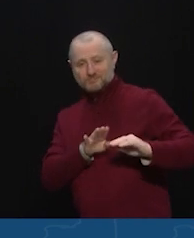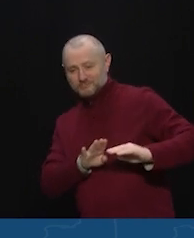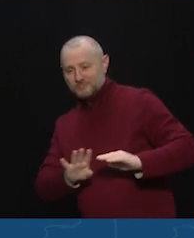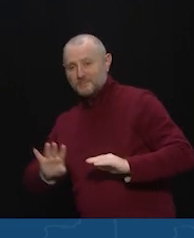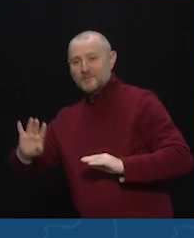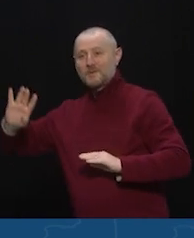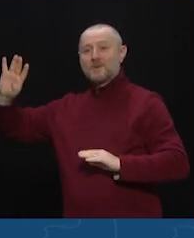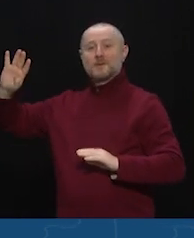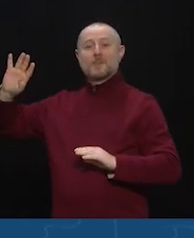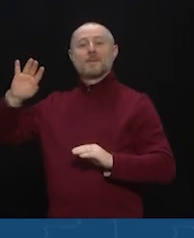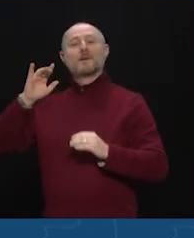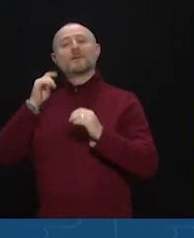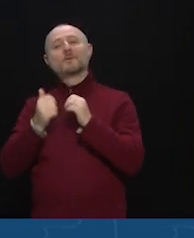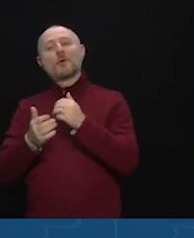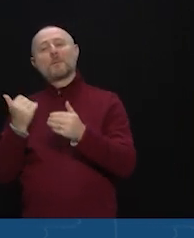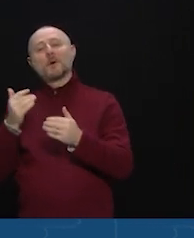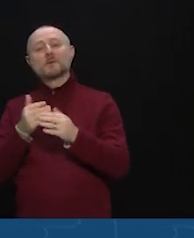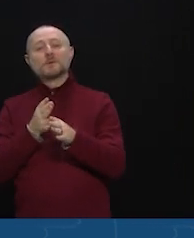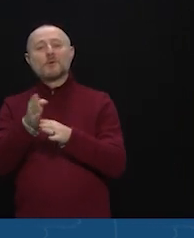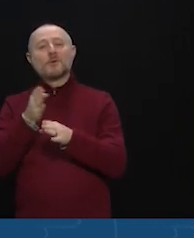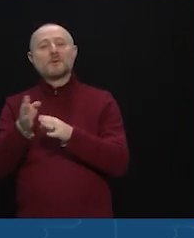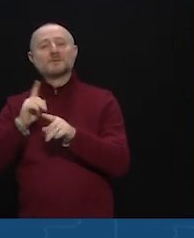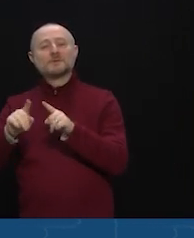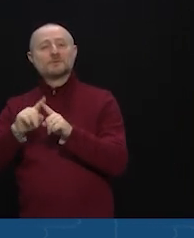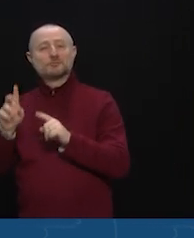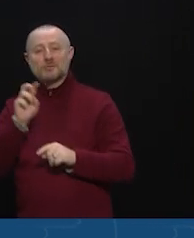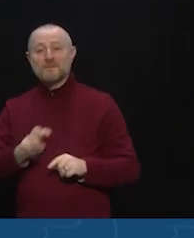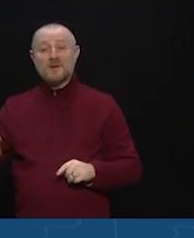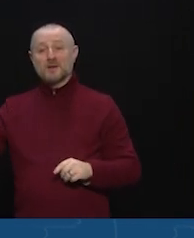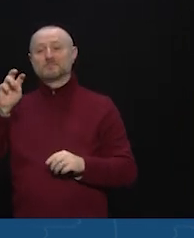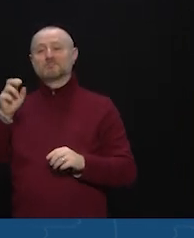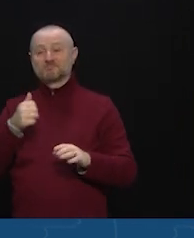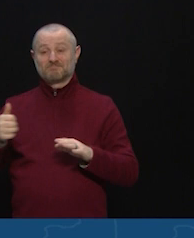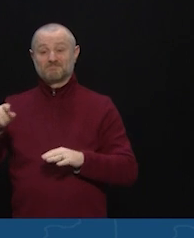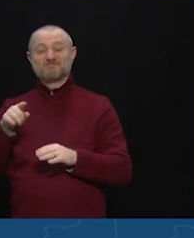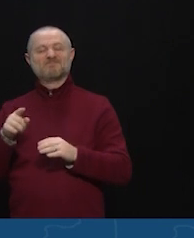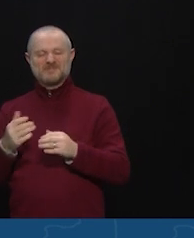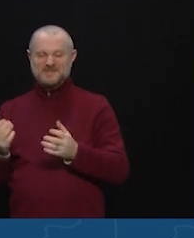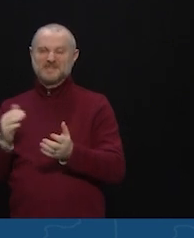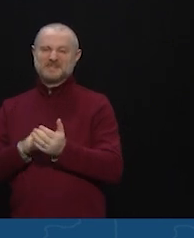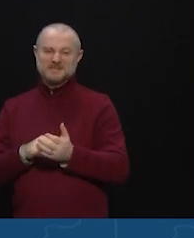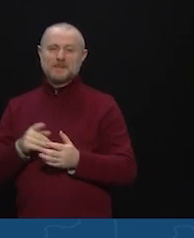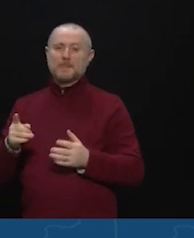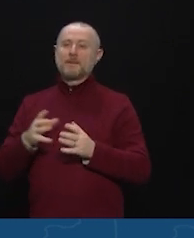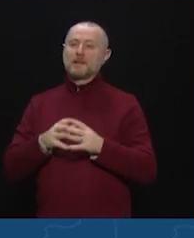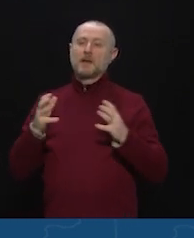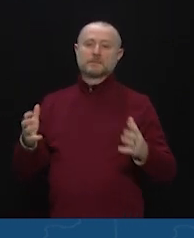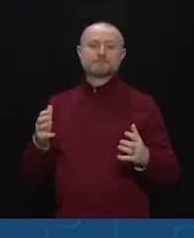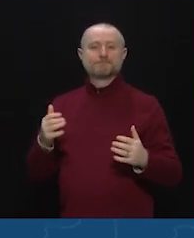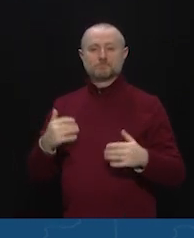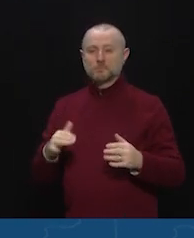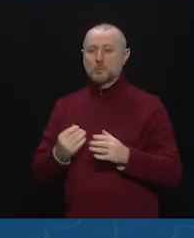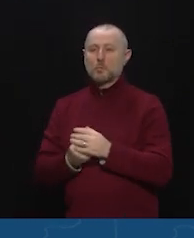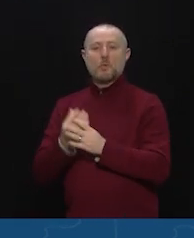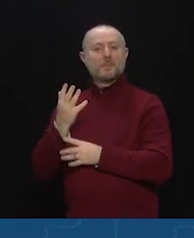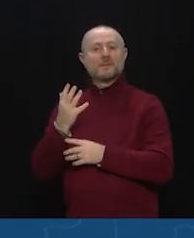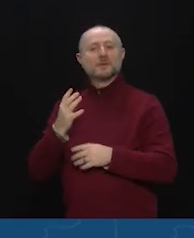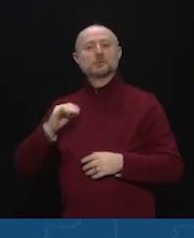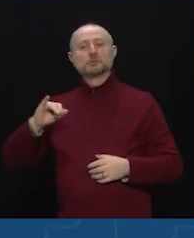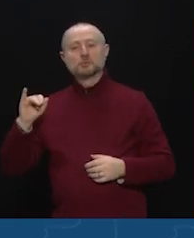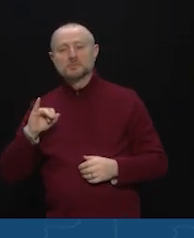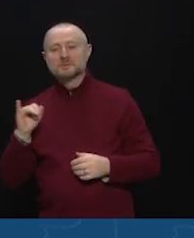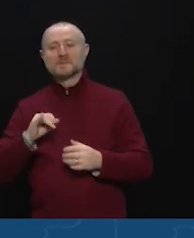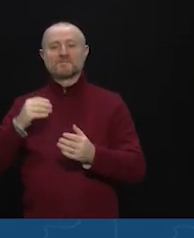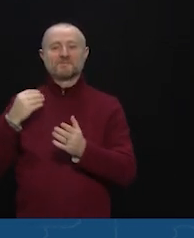sector actually, even travel and tourism, but we're seeing a lot of growth in the finance and insurance industry. New